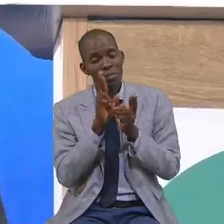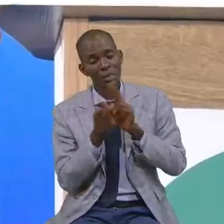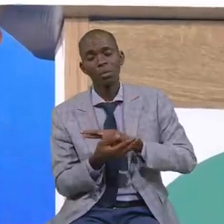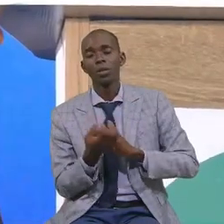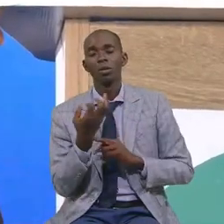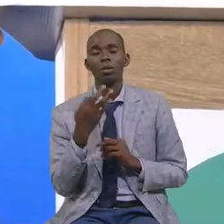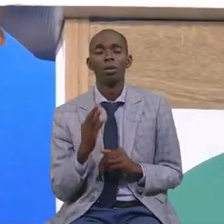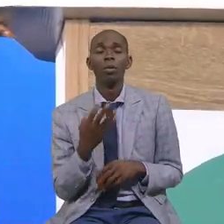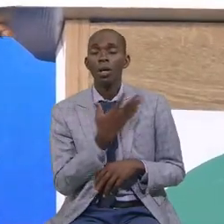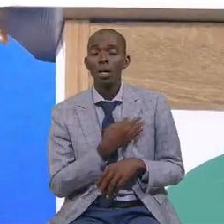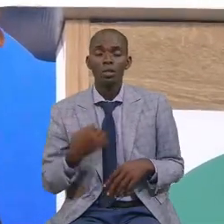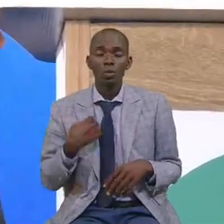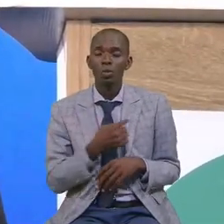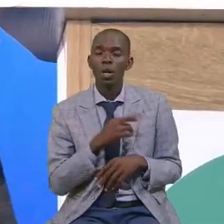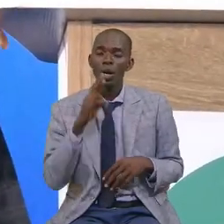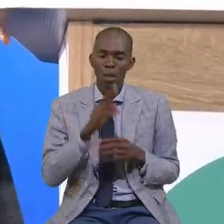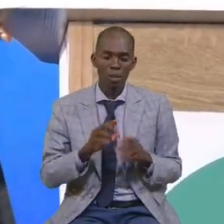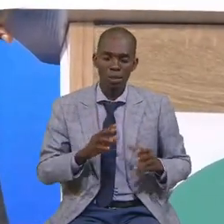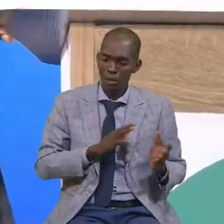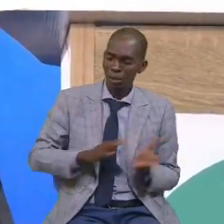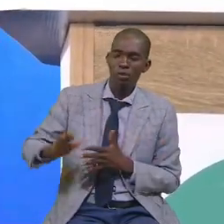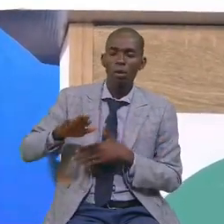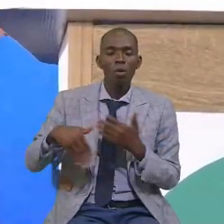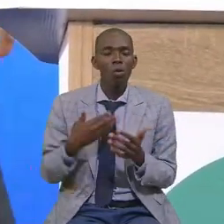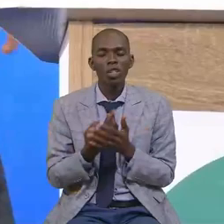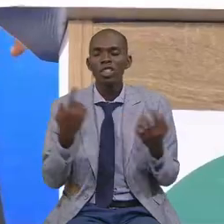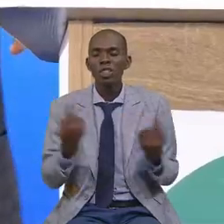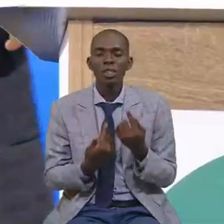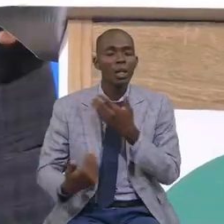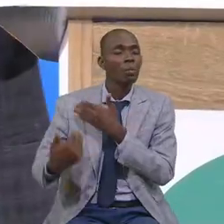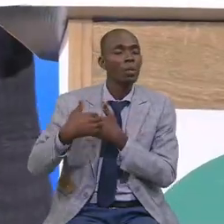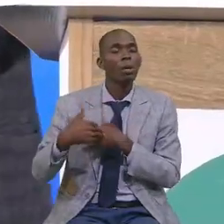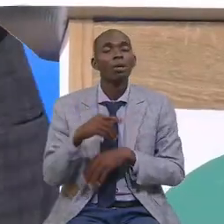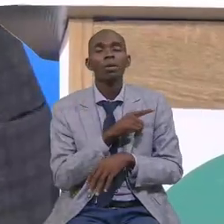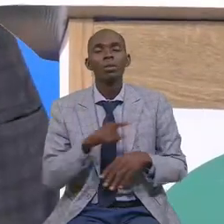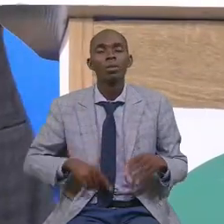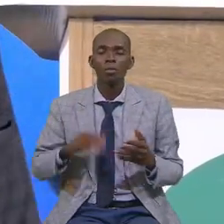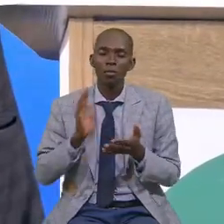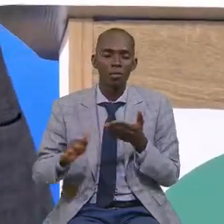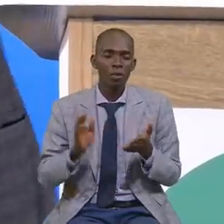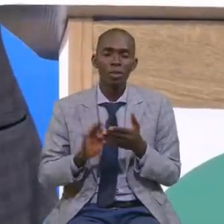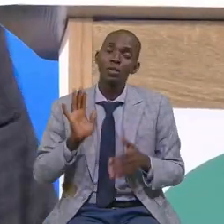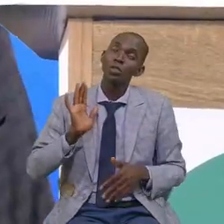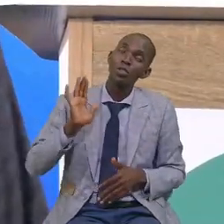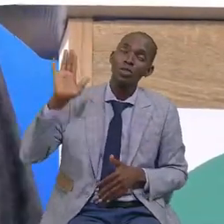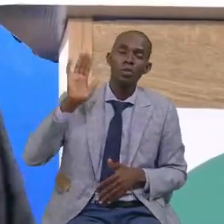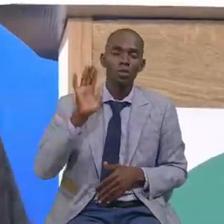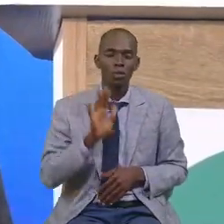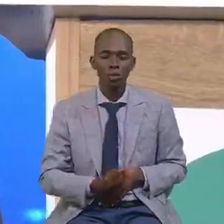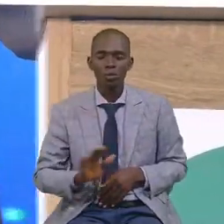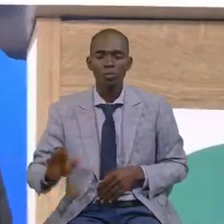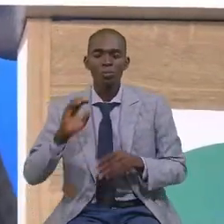and we're leaving all those sins behind. Lord, forgive your children